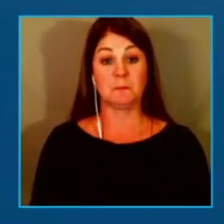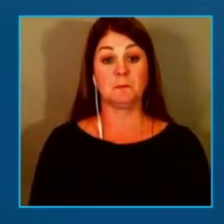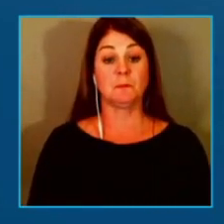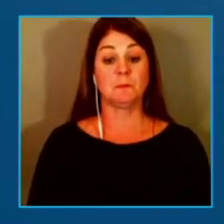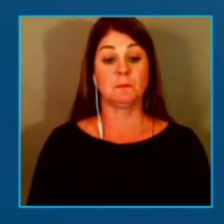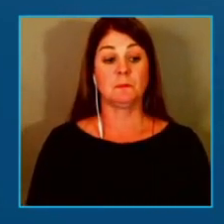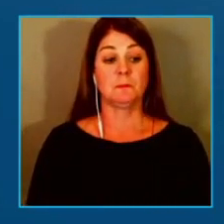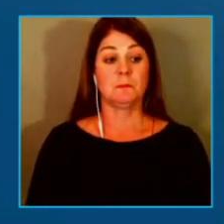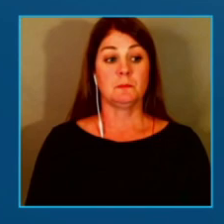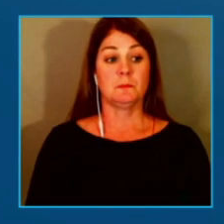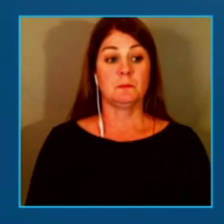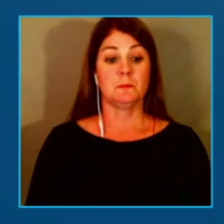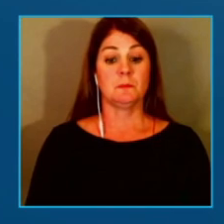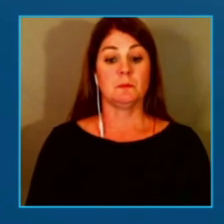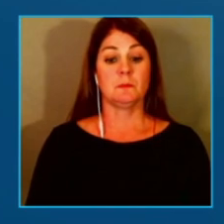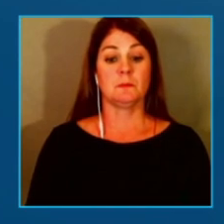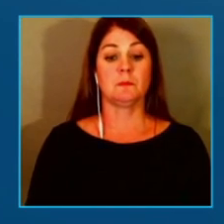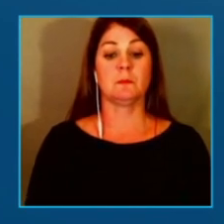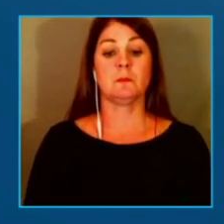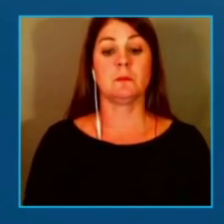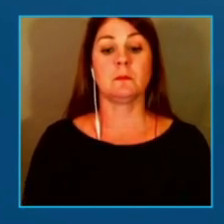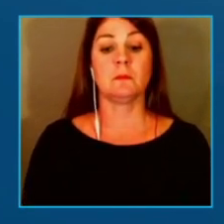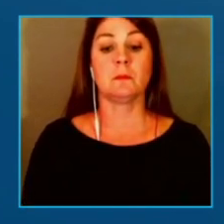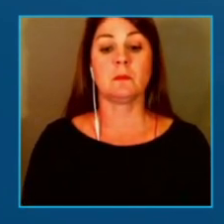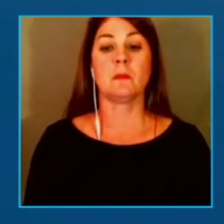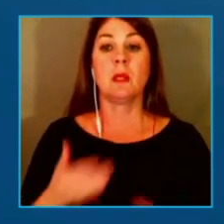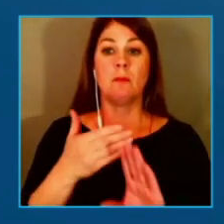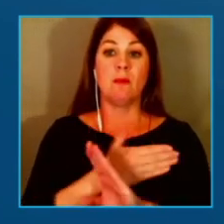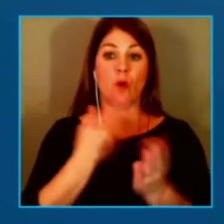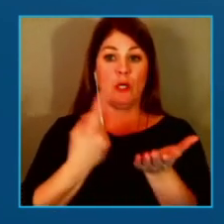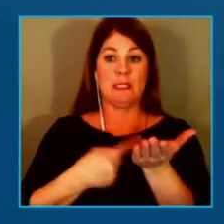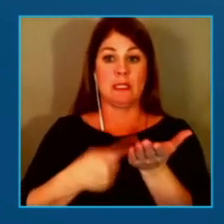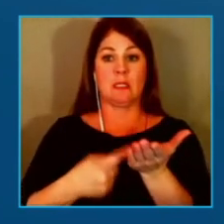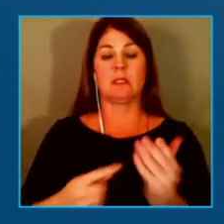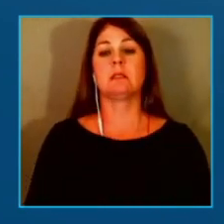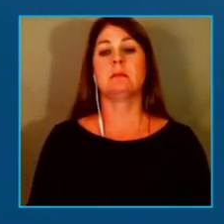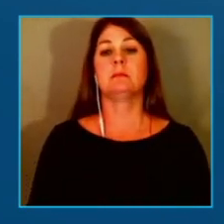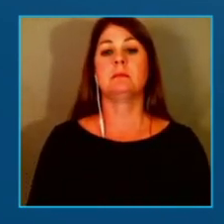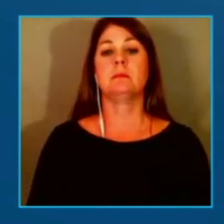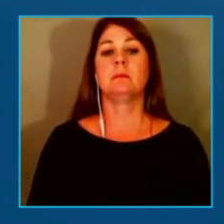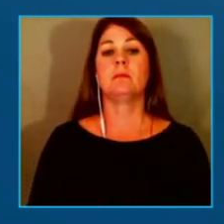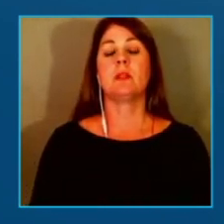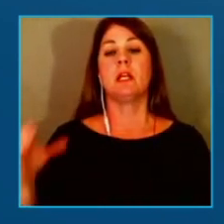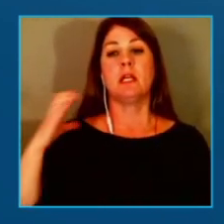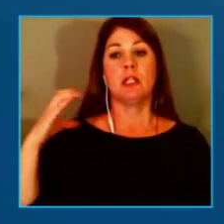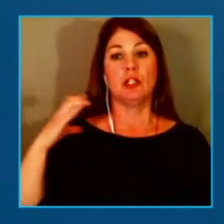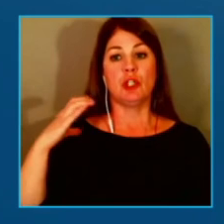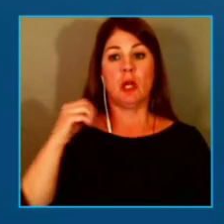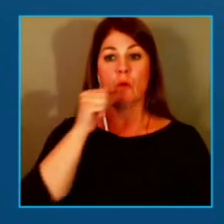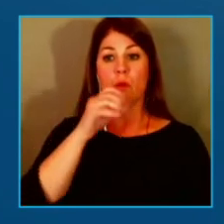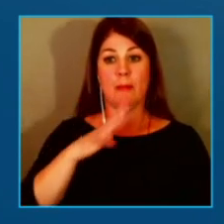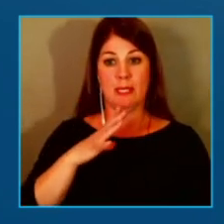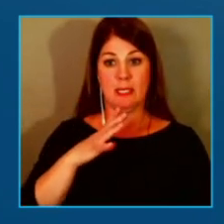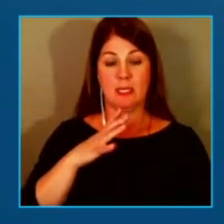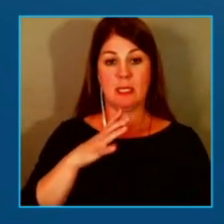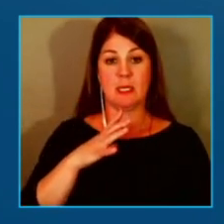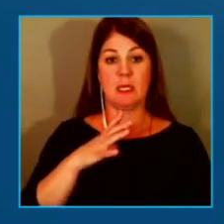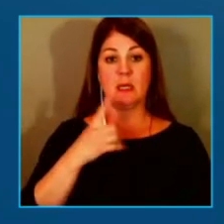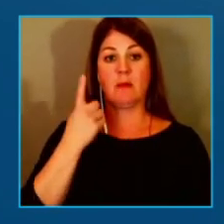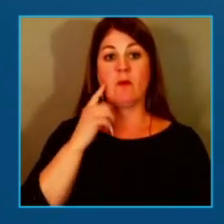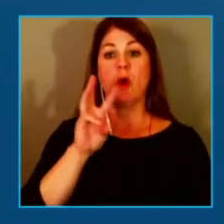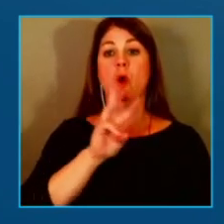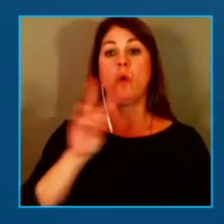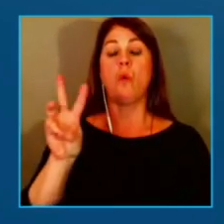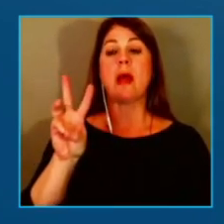is, before our discussion, is the chairwoman of the West